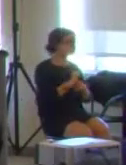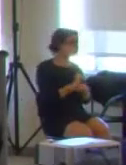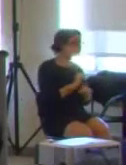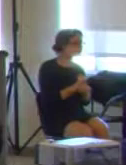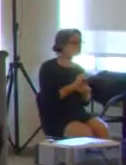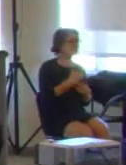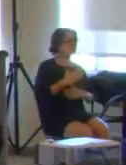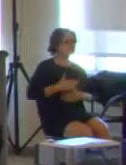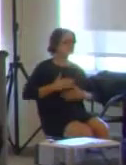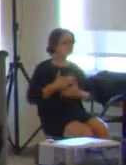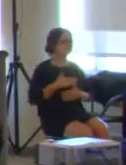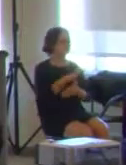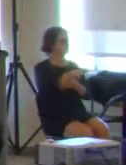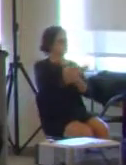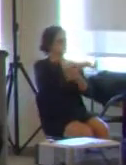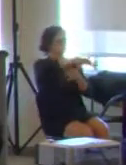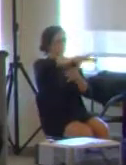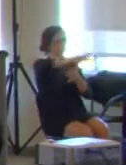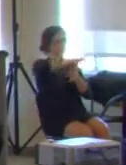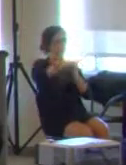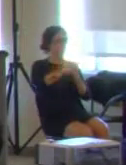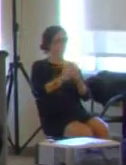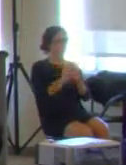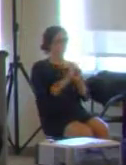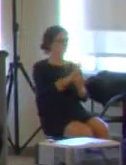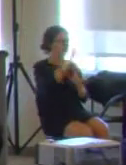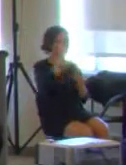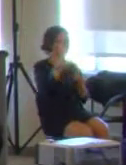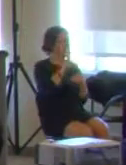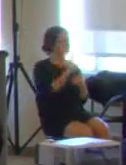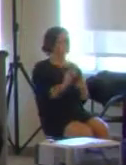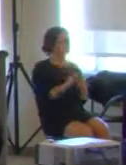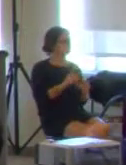approach. That could be